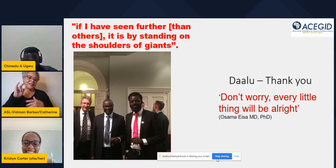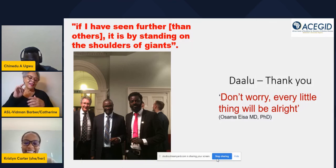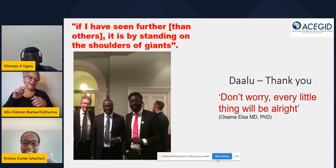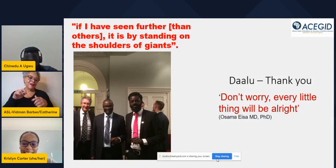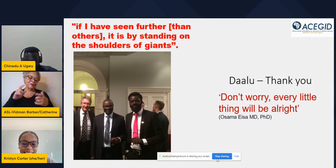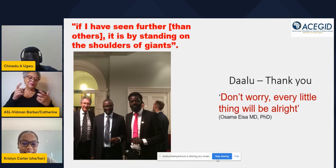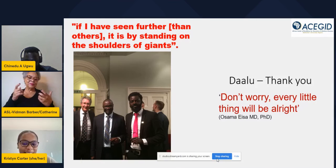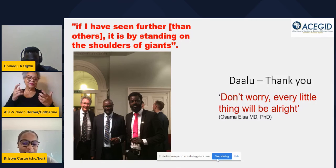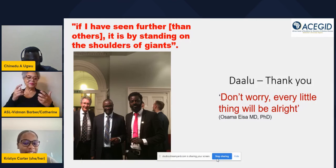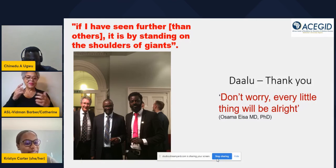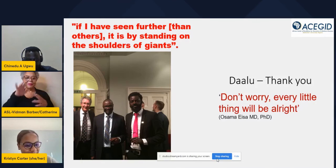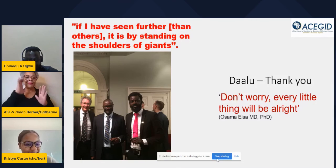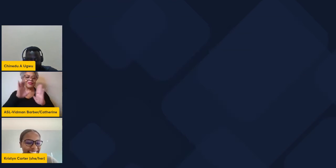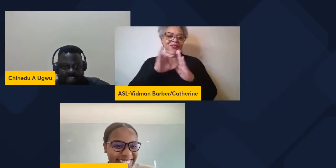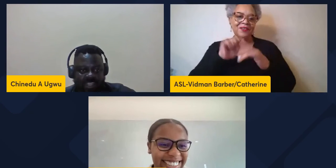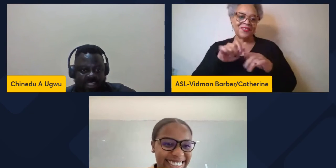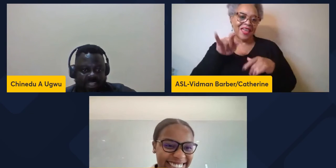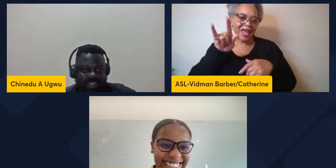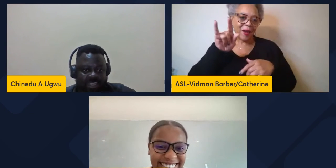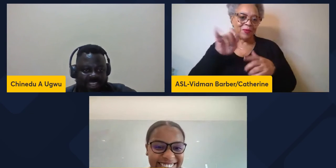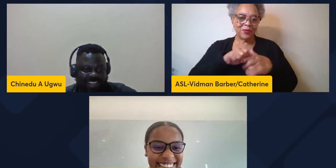heavy, so it's nice to say I'm not the only one.